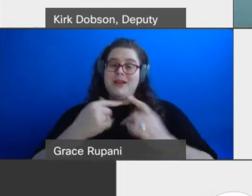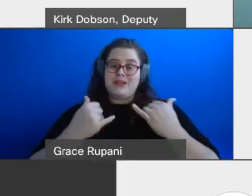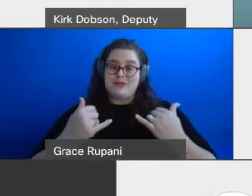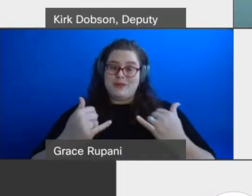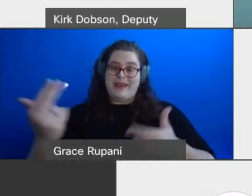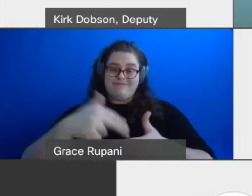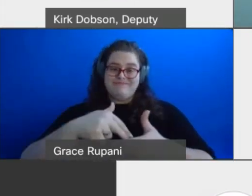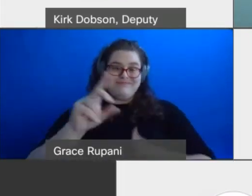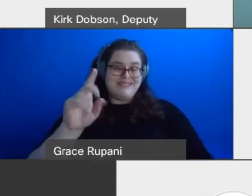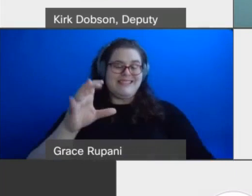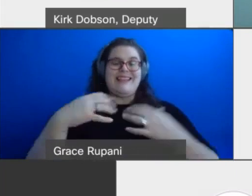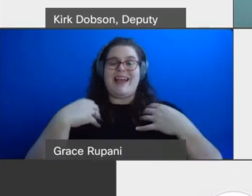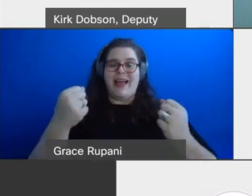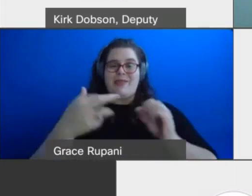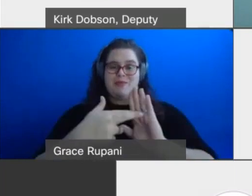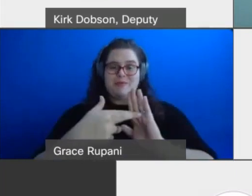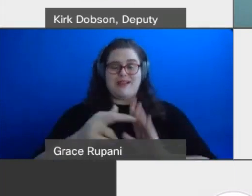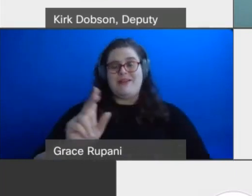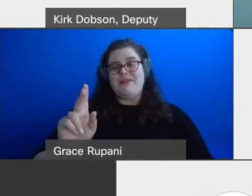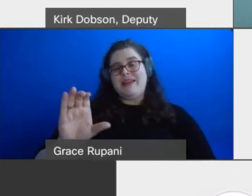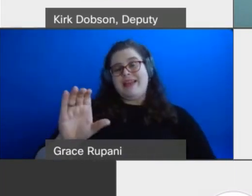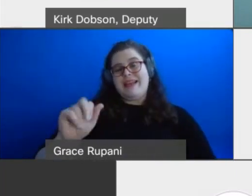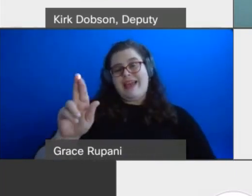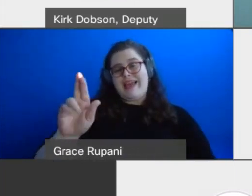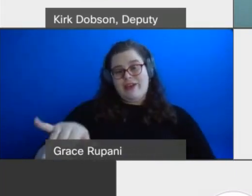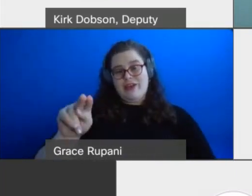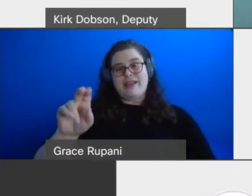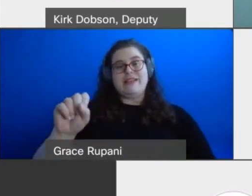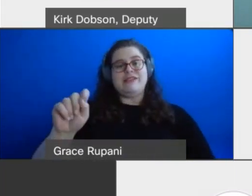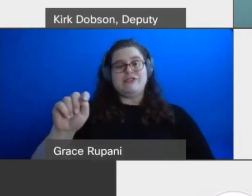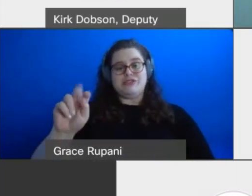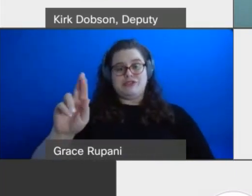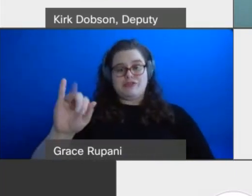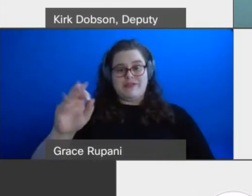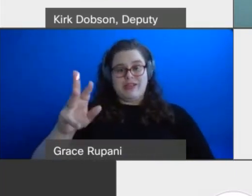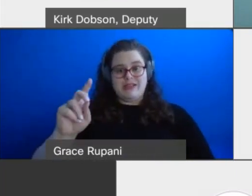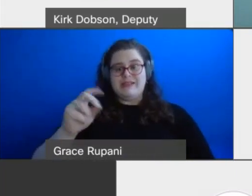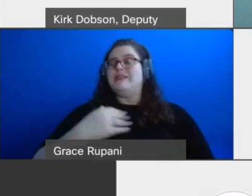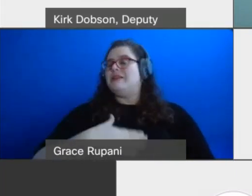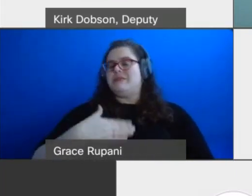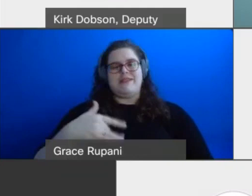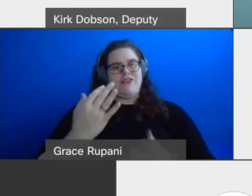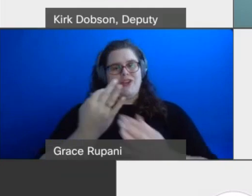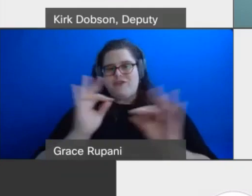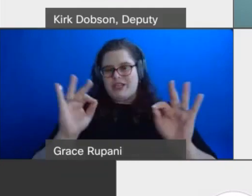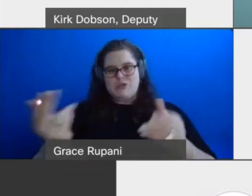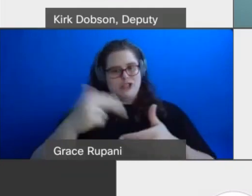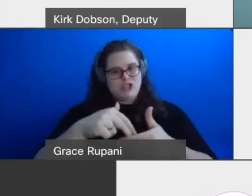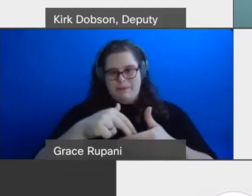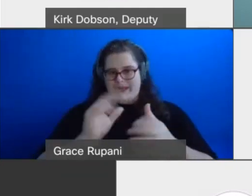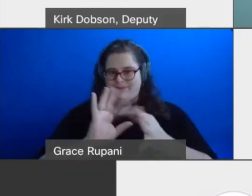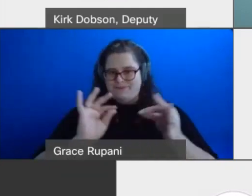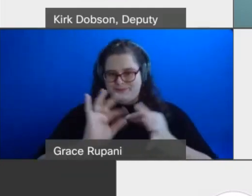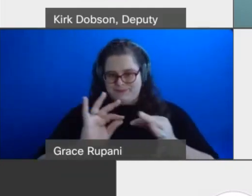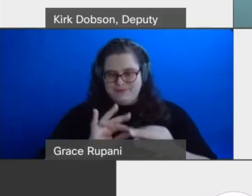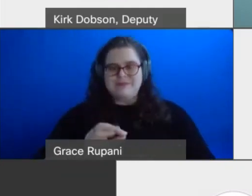Um, so, feel free, Karen, at any time to jump in. Those people are